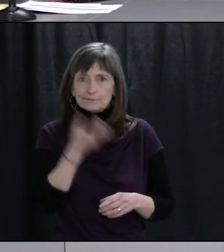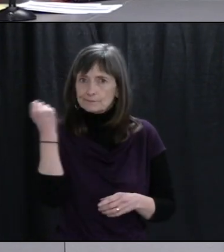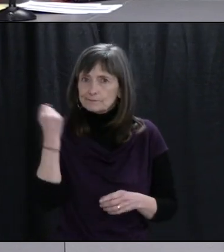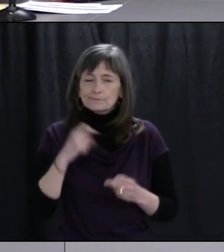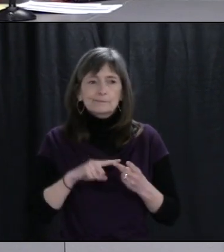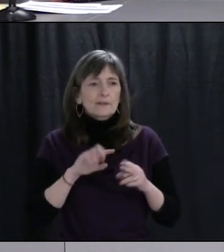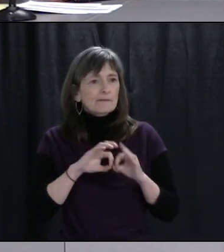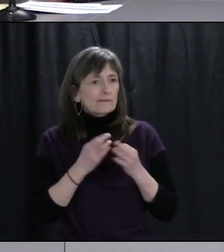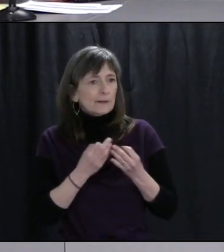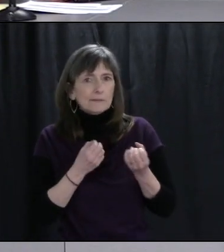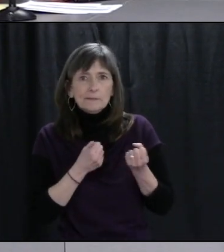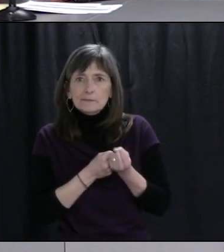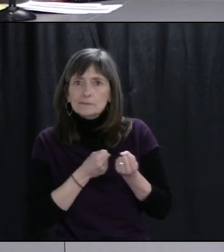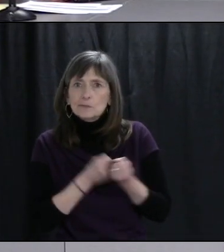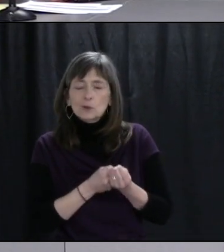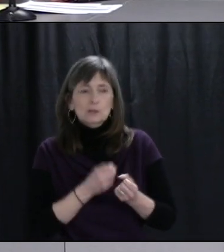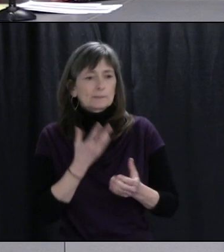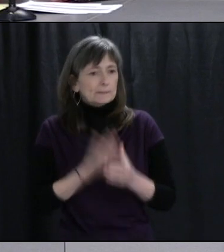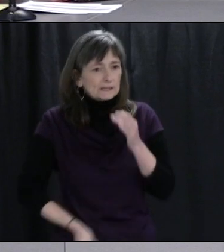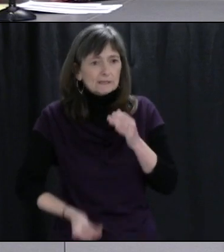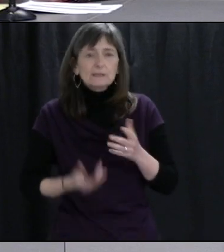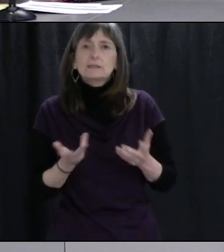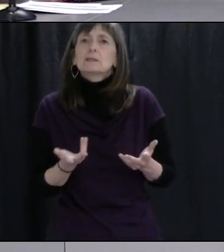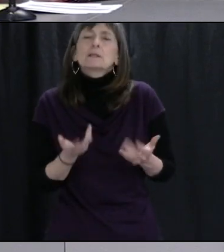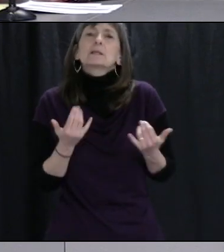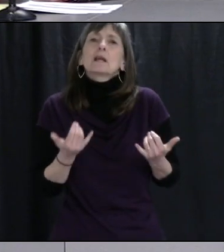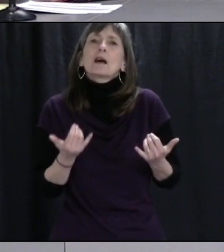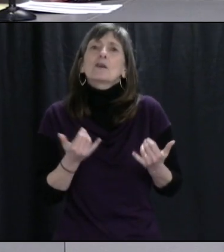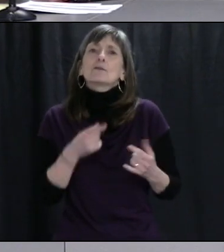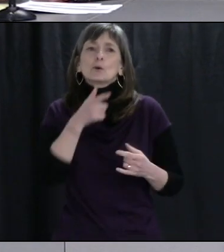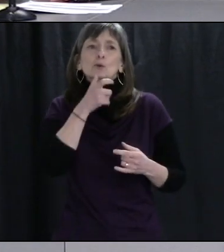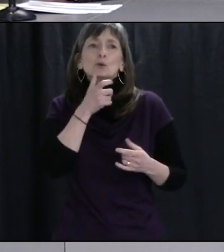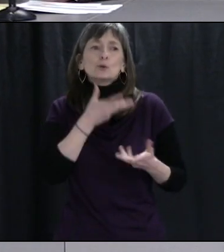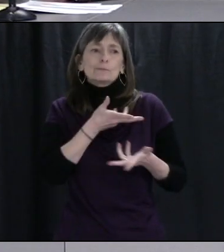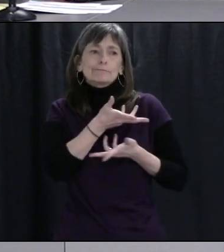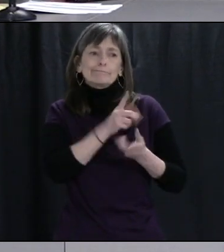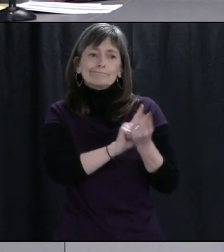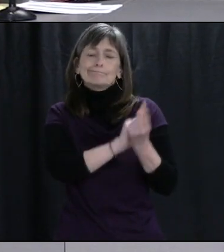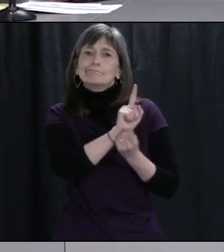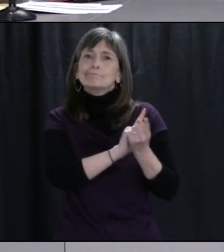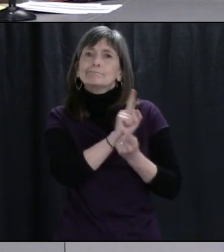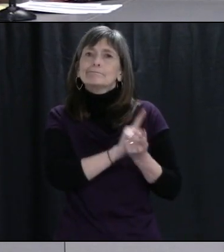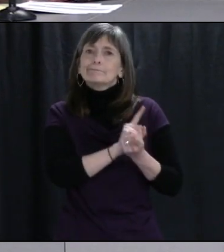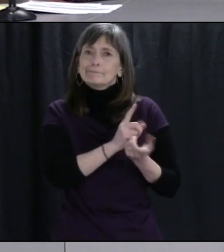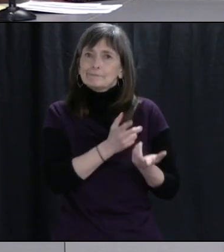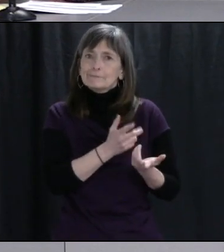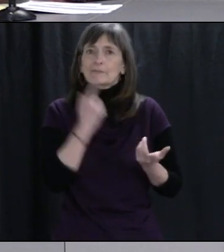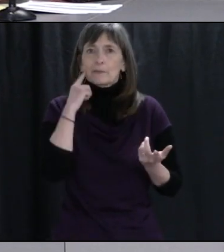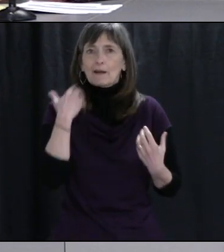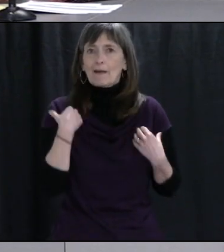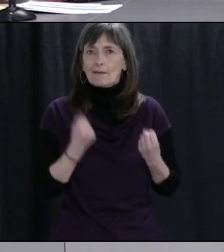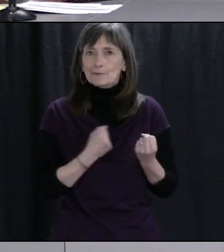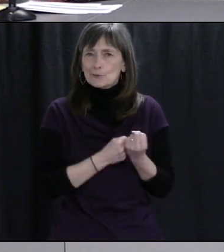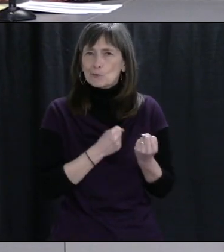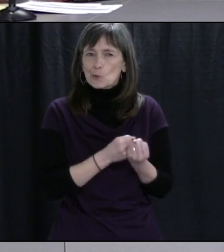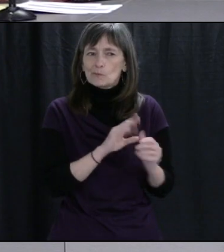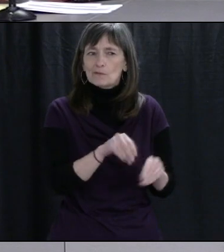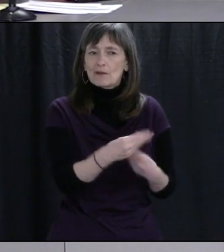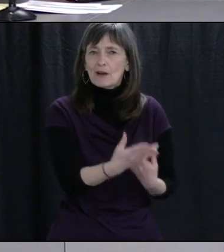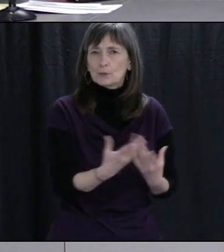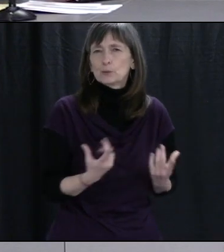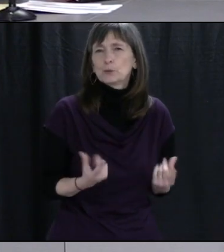family members. What are we doing for frontline workers' mental health? If a mental health worker is required